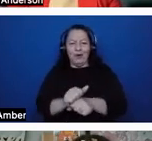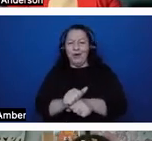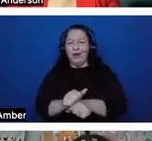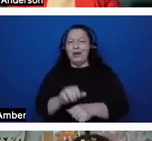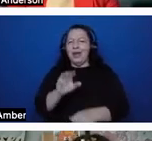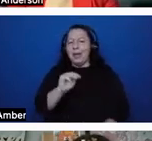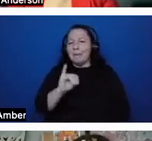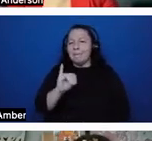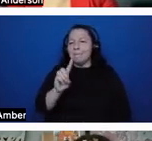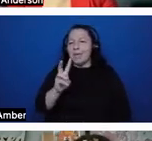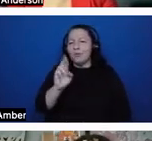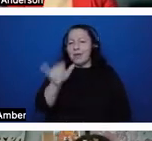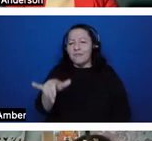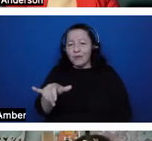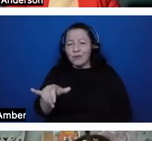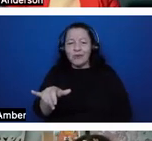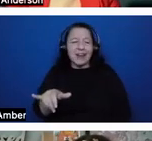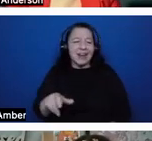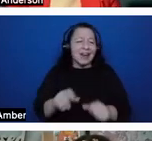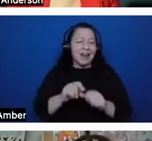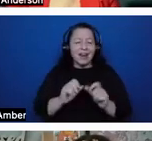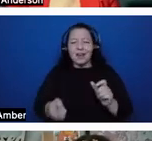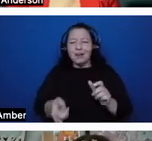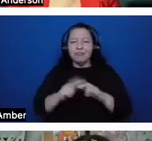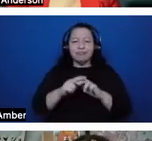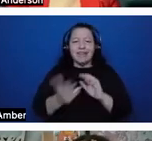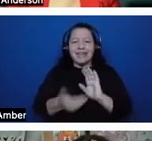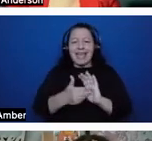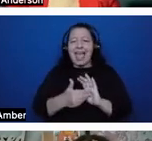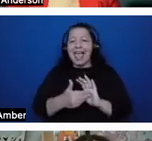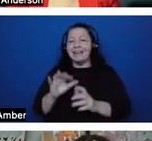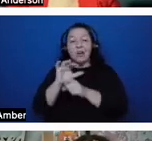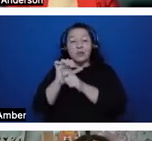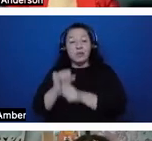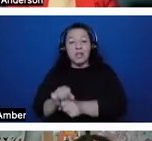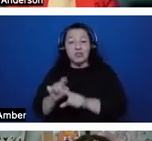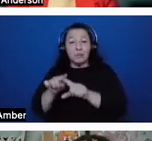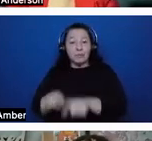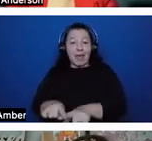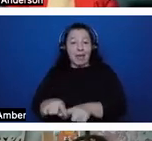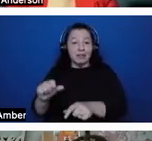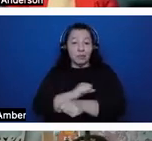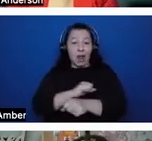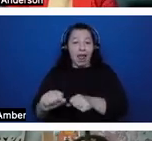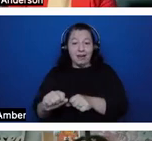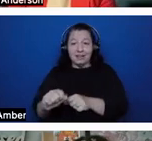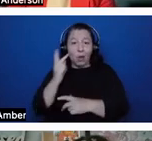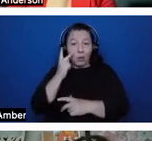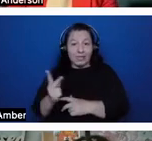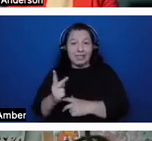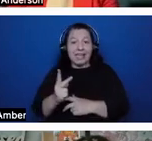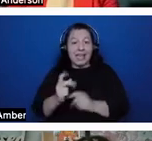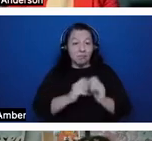midwifery resurgence and traditional practices that are being revitalized and passed